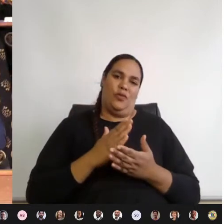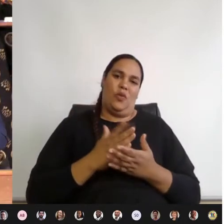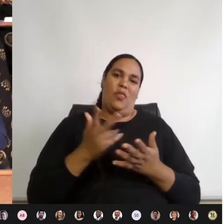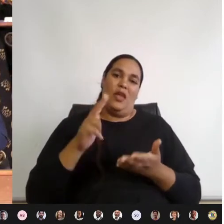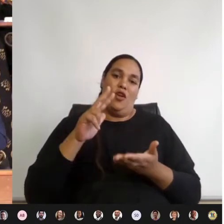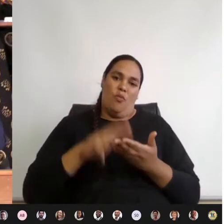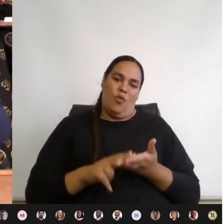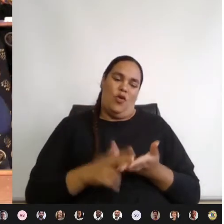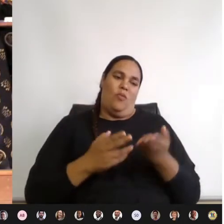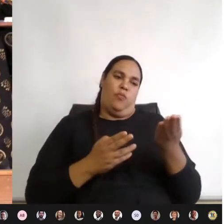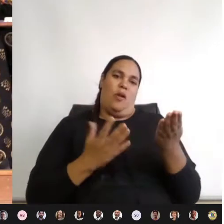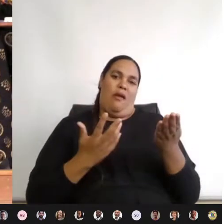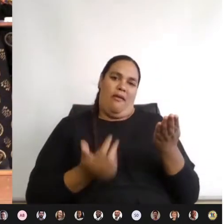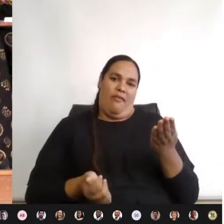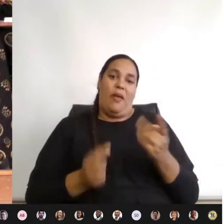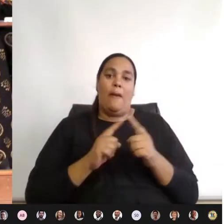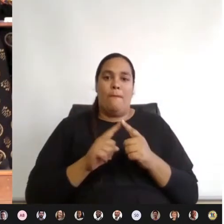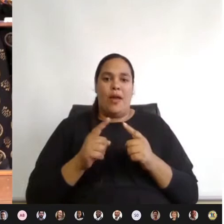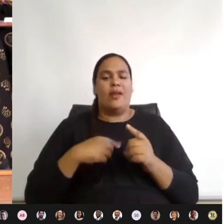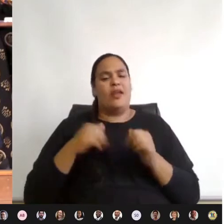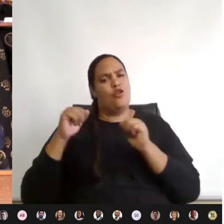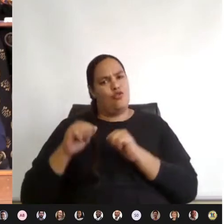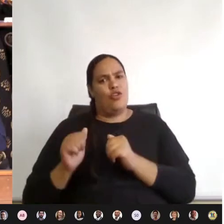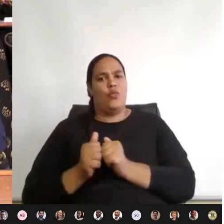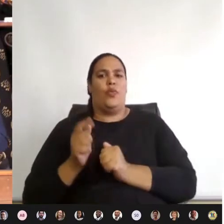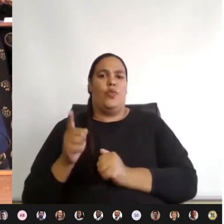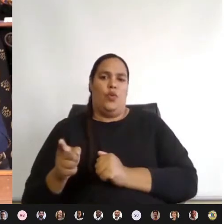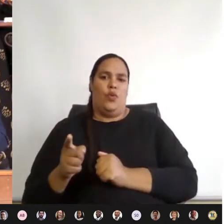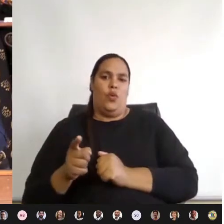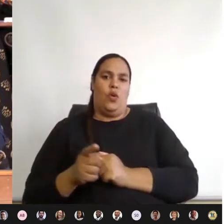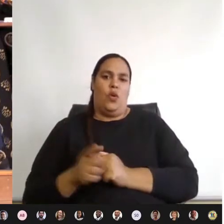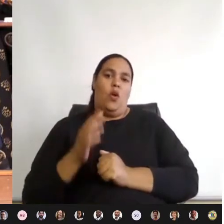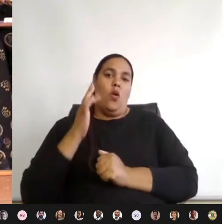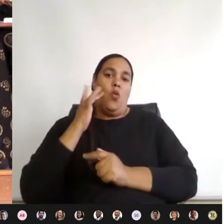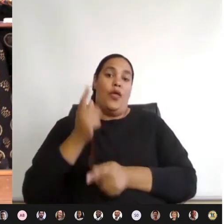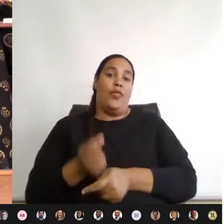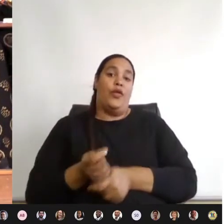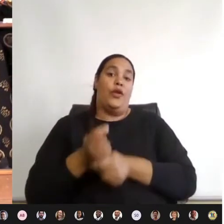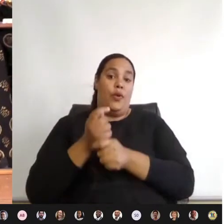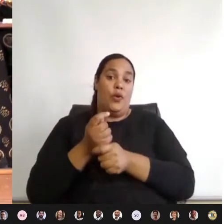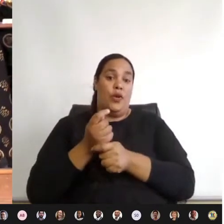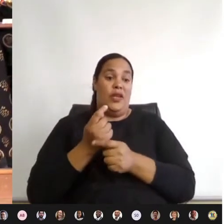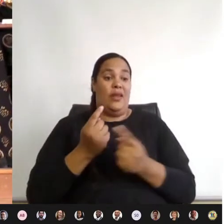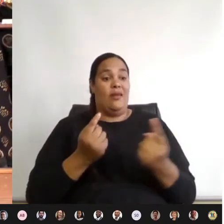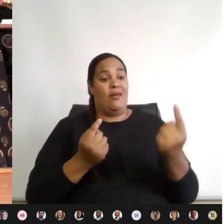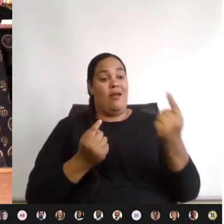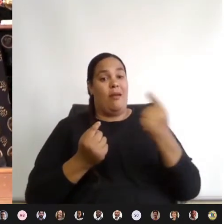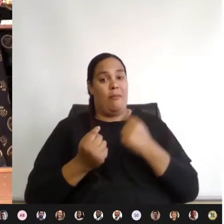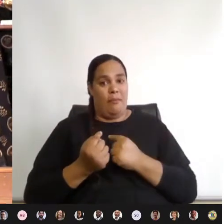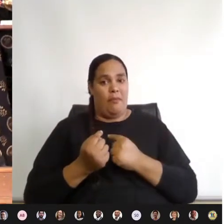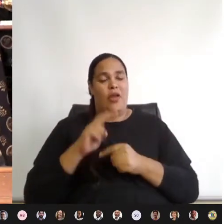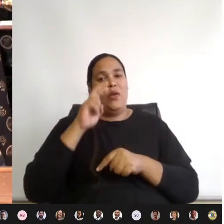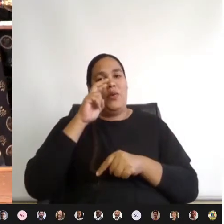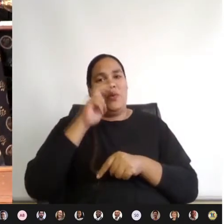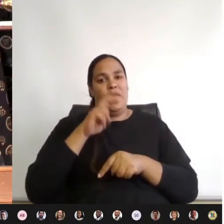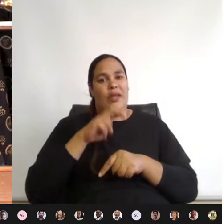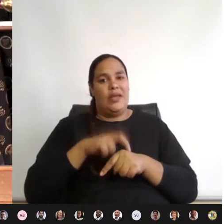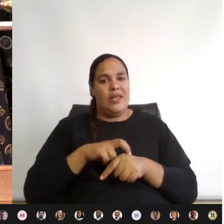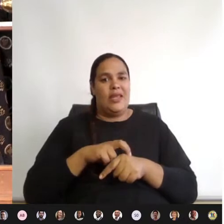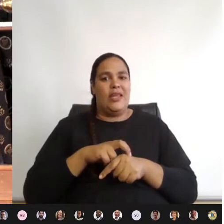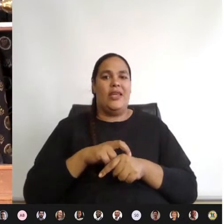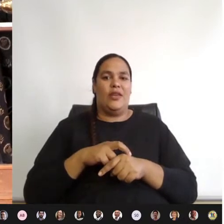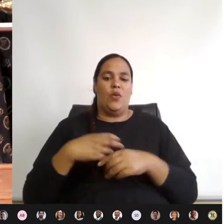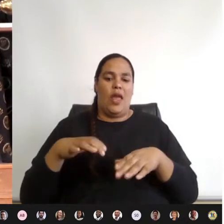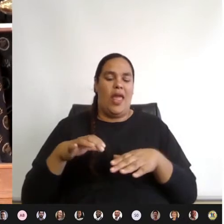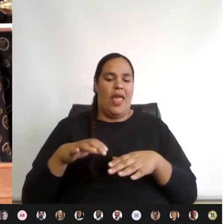are in place. But I also agree with you that when a therapeutic comes along, we need to act with